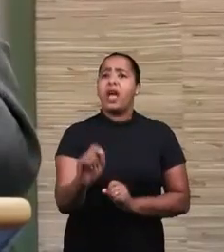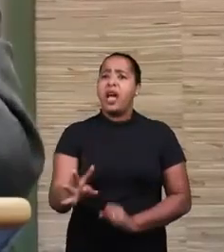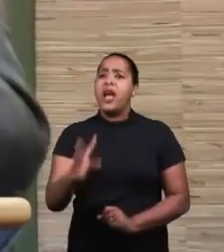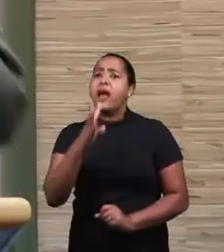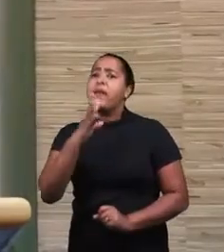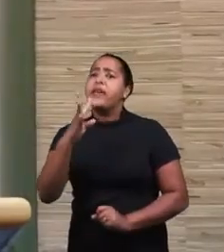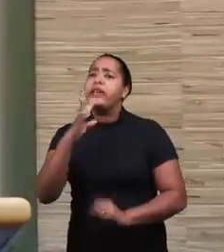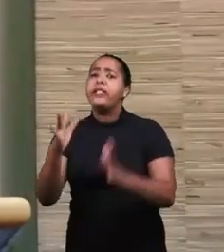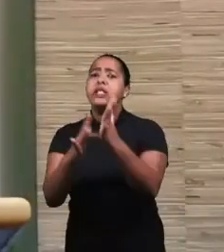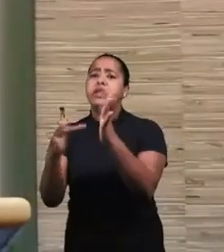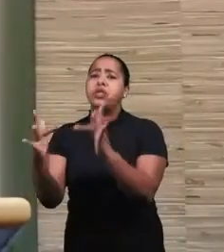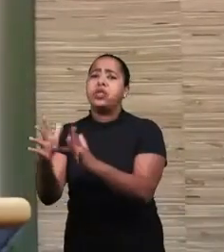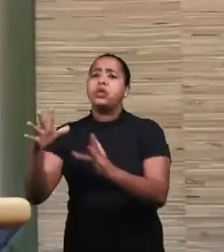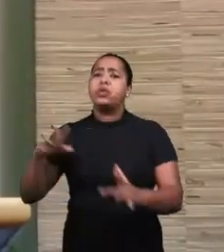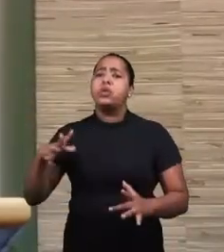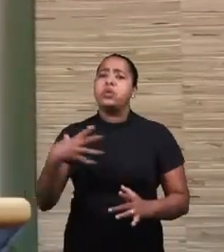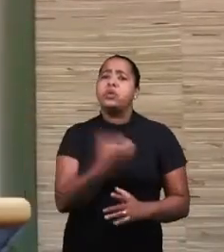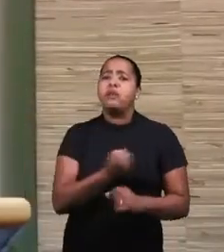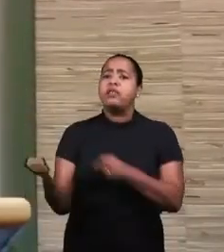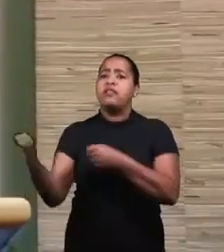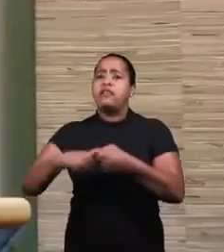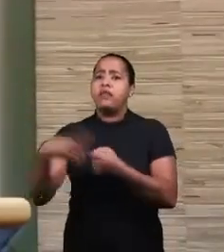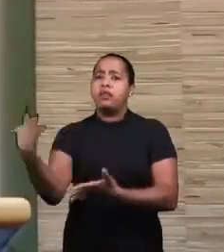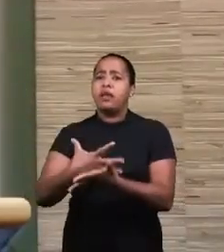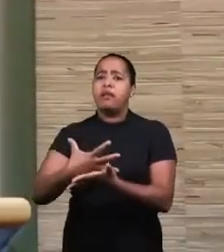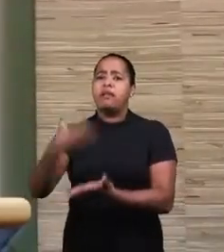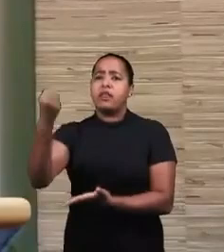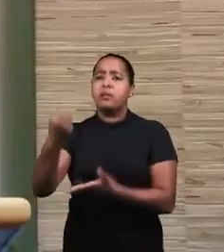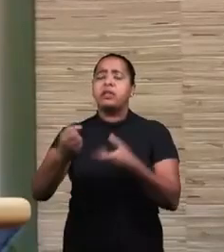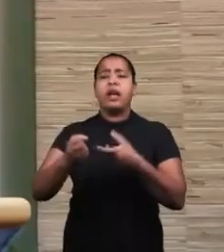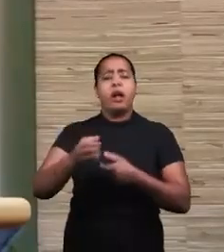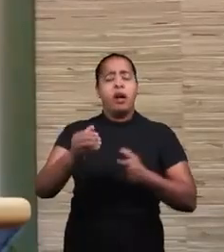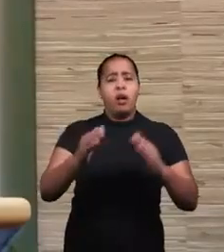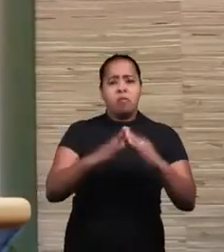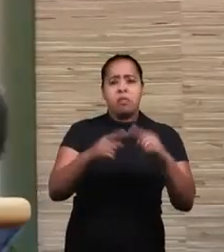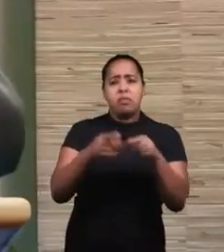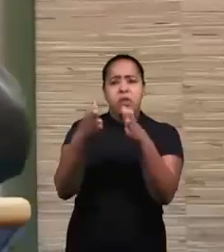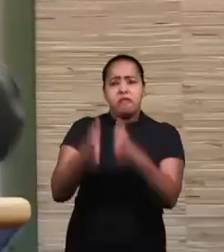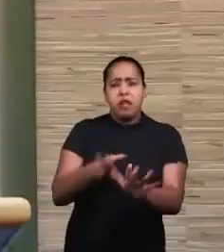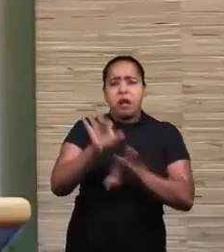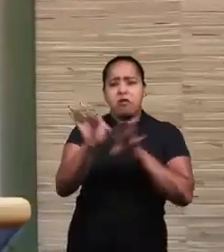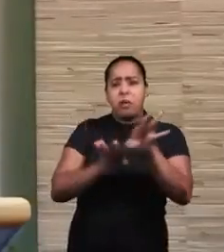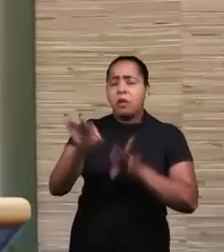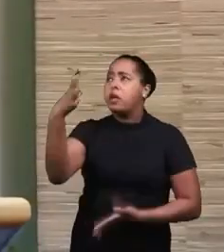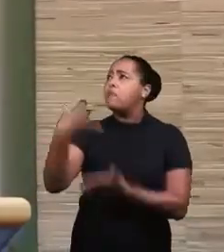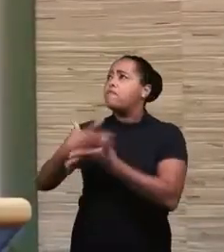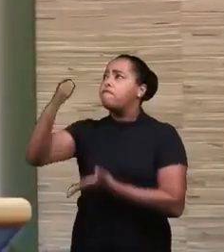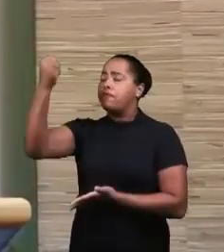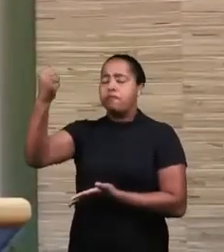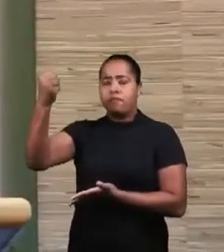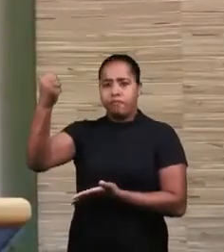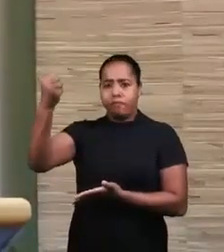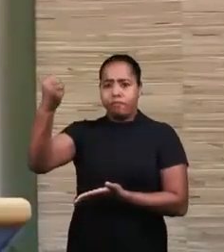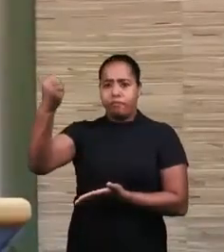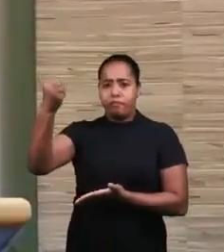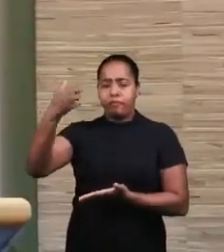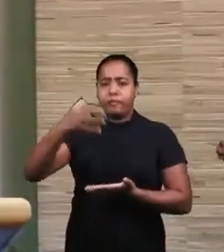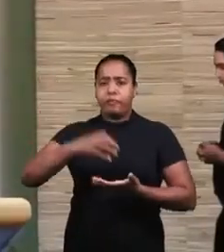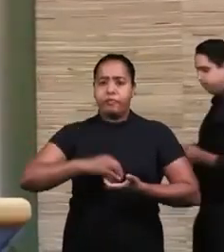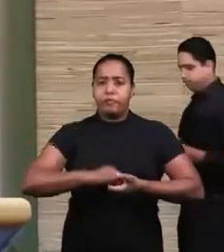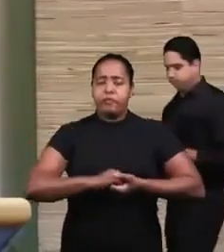Jesus as the Savior, the one who's going to come to rapture his church ready for the